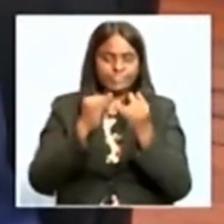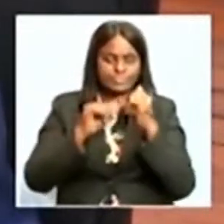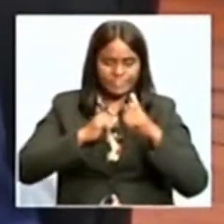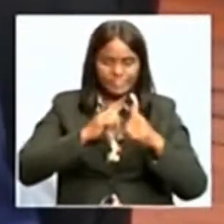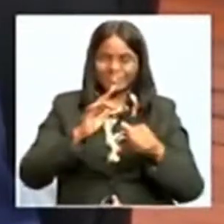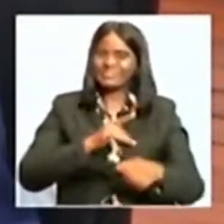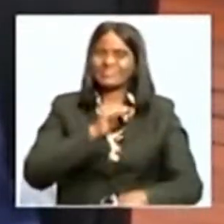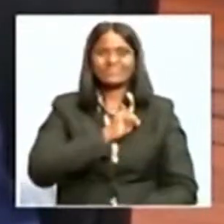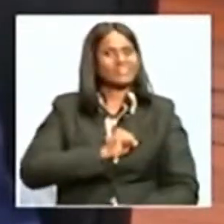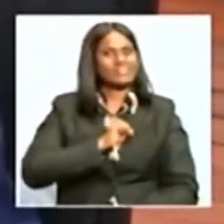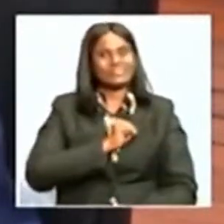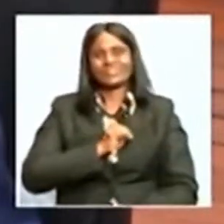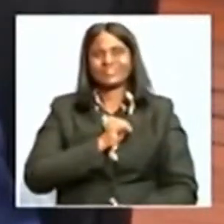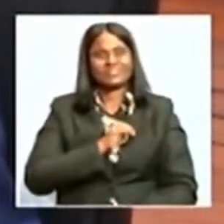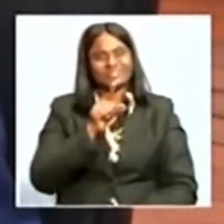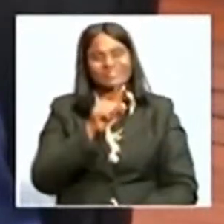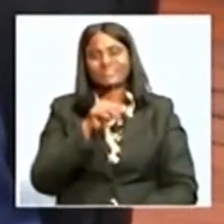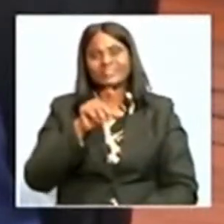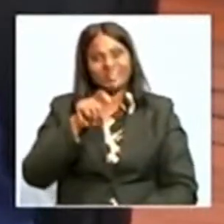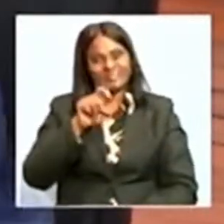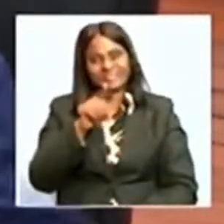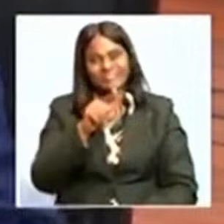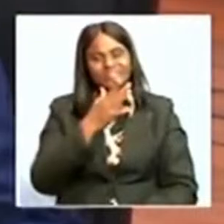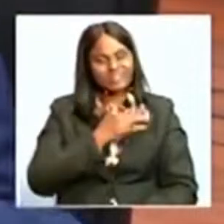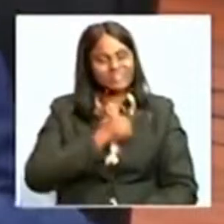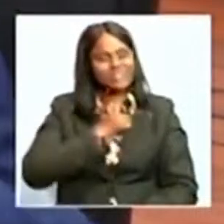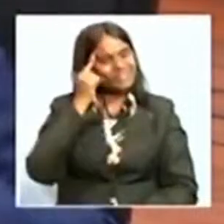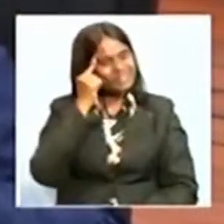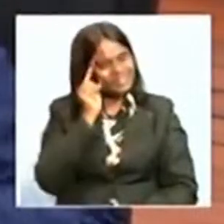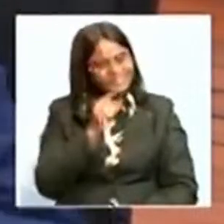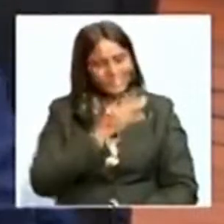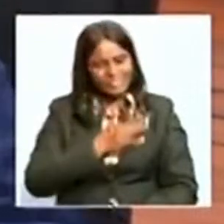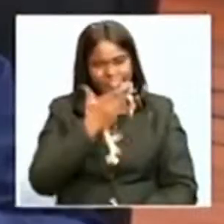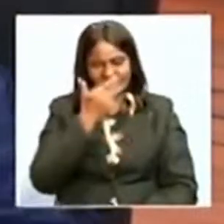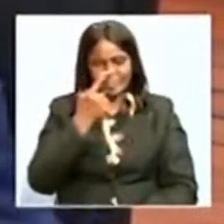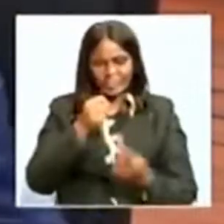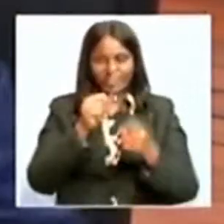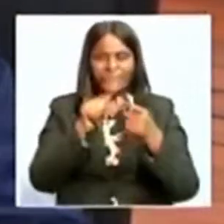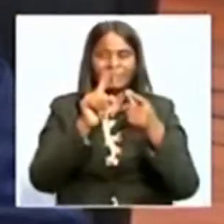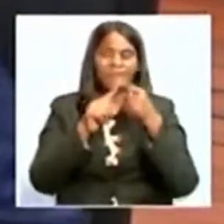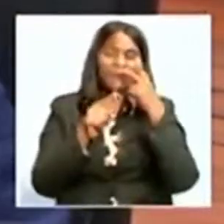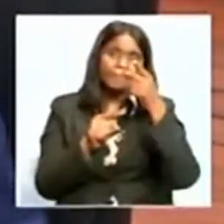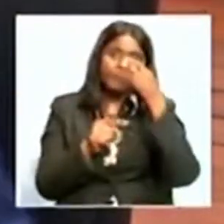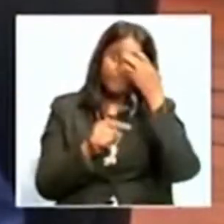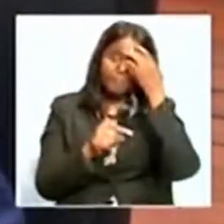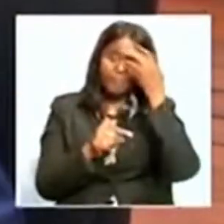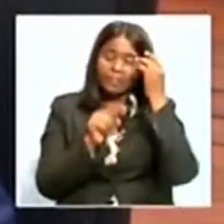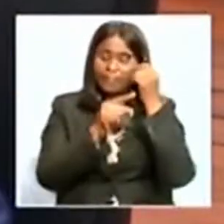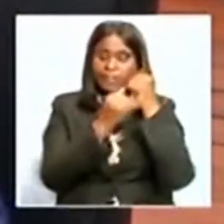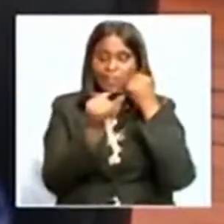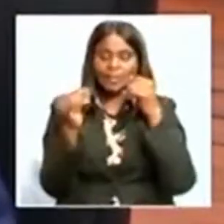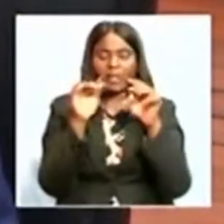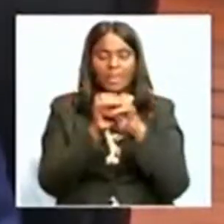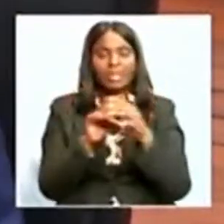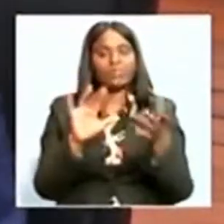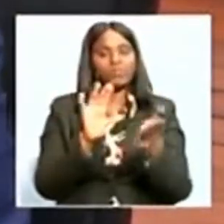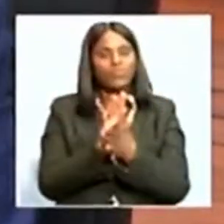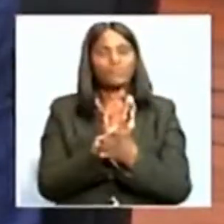regret we did them. So I think, please, try to look at these issues in